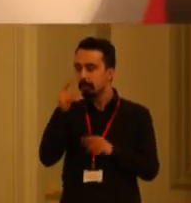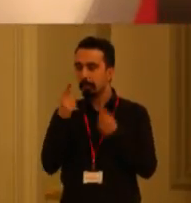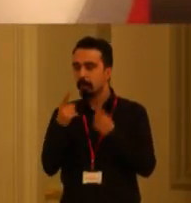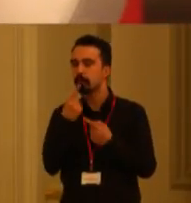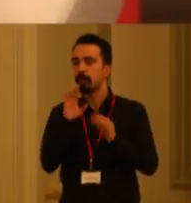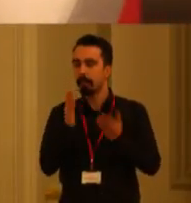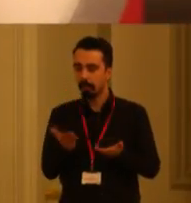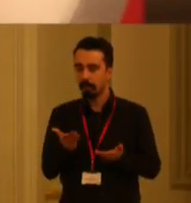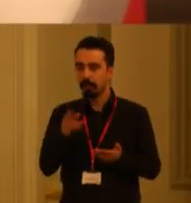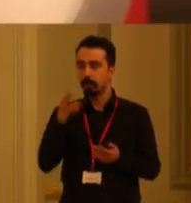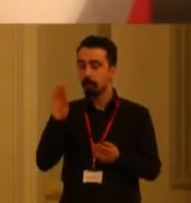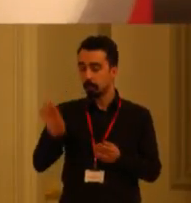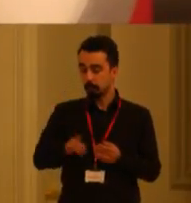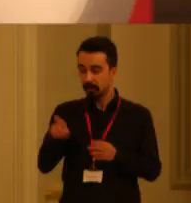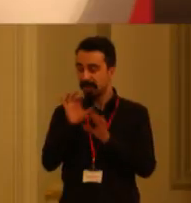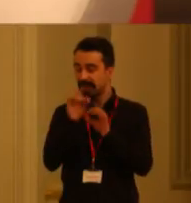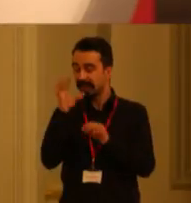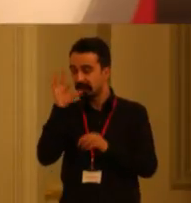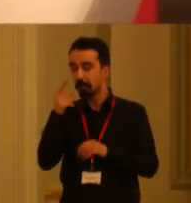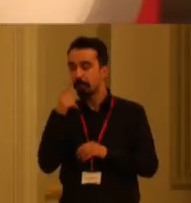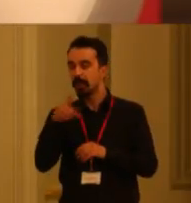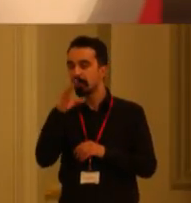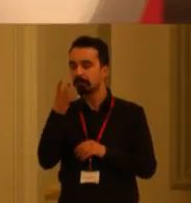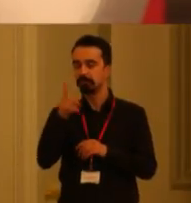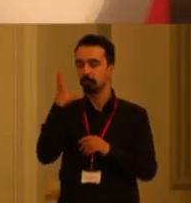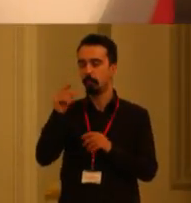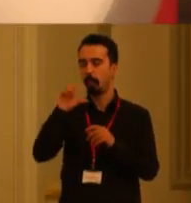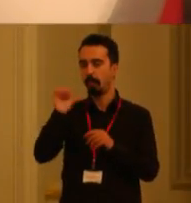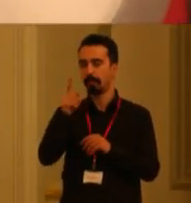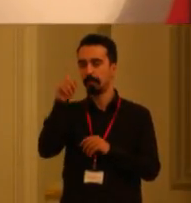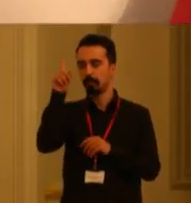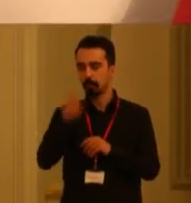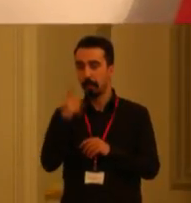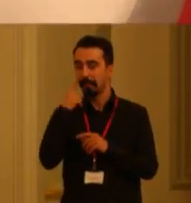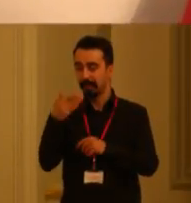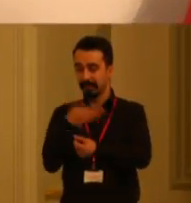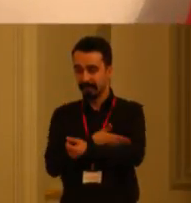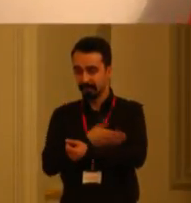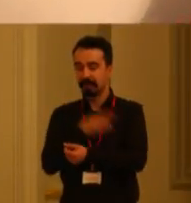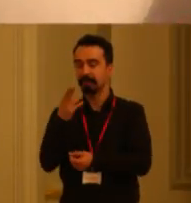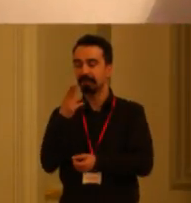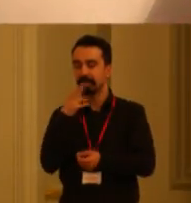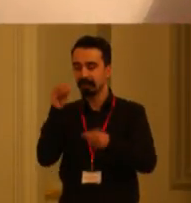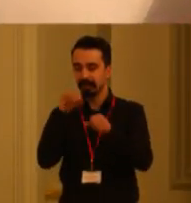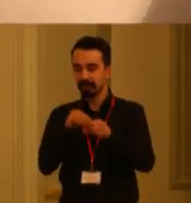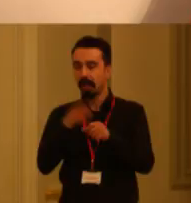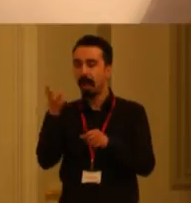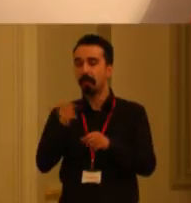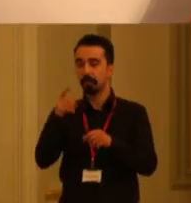about employment of women, but no one utters one single word about who will take care of the